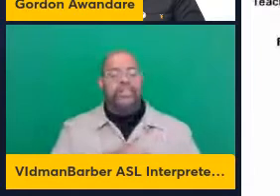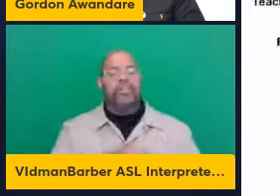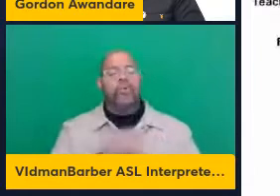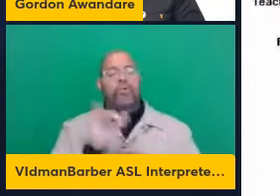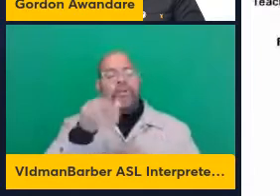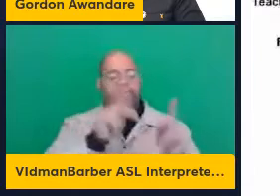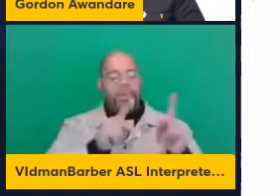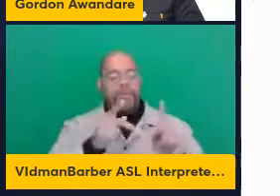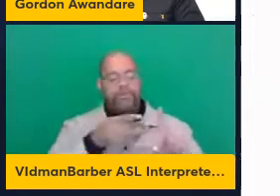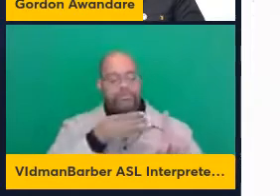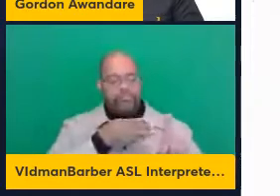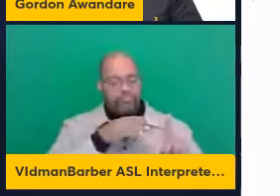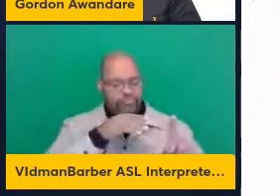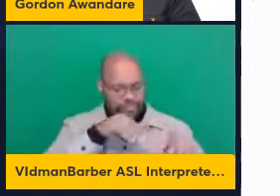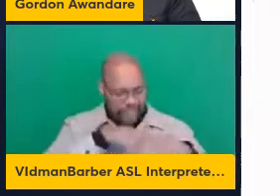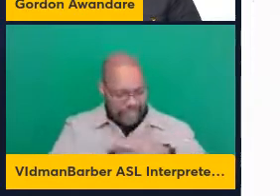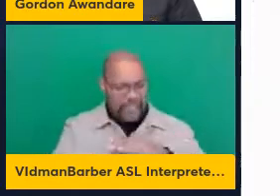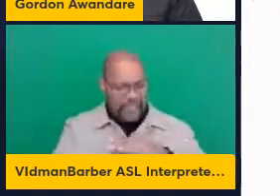people are going.